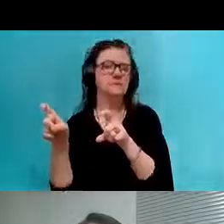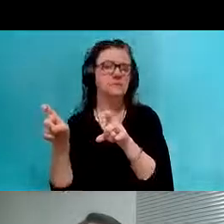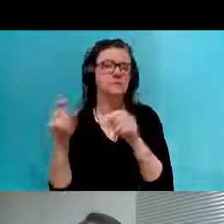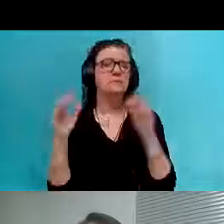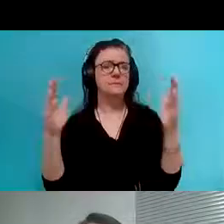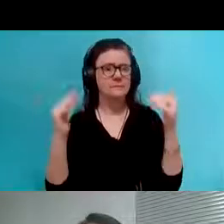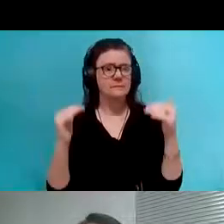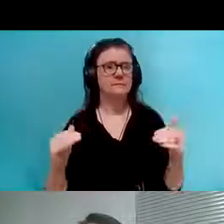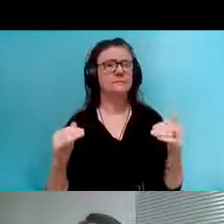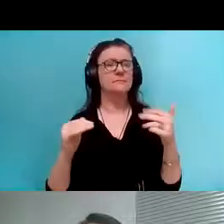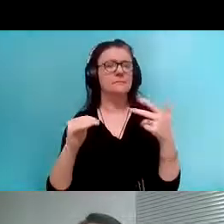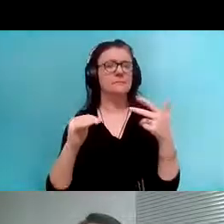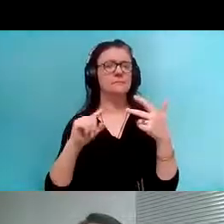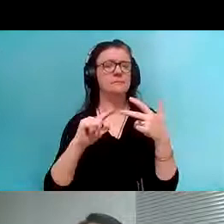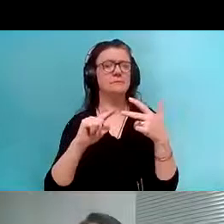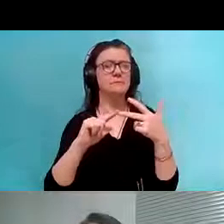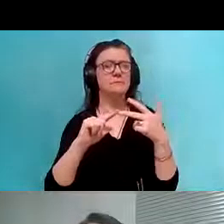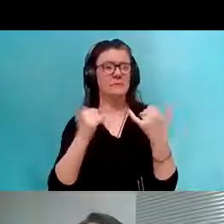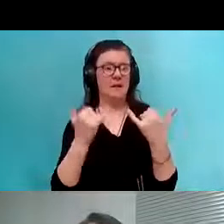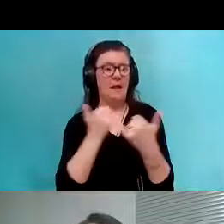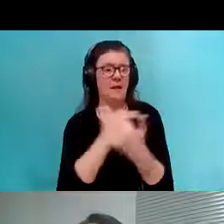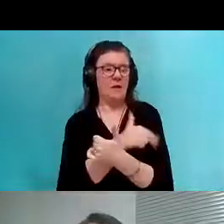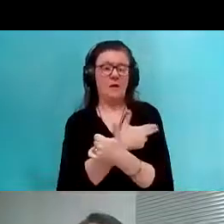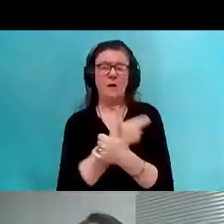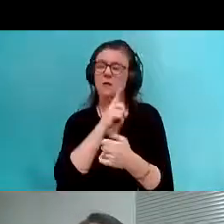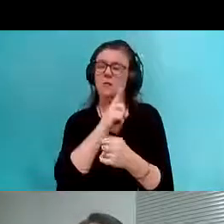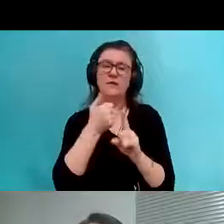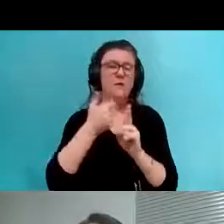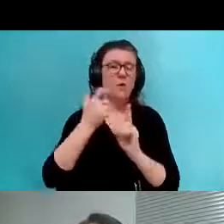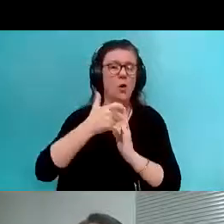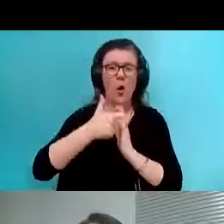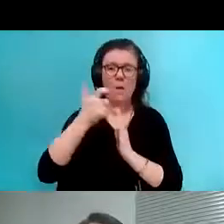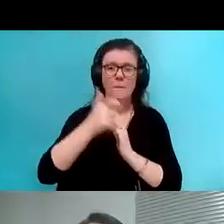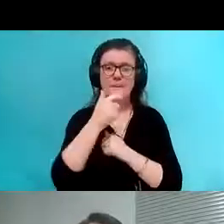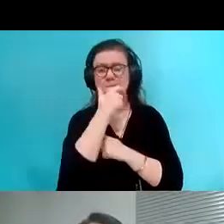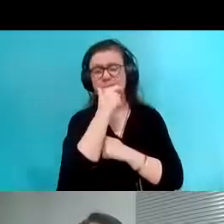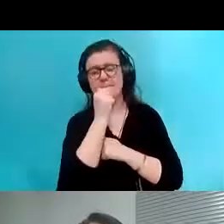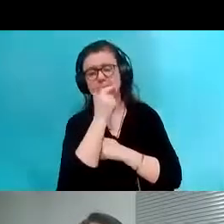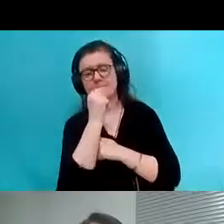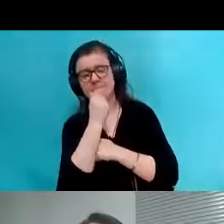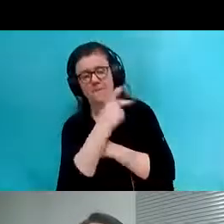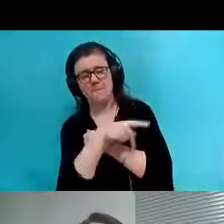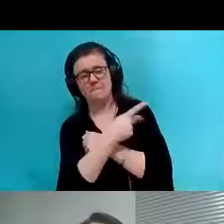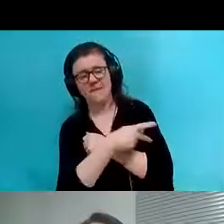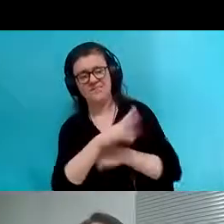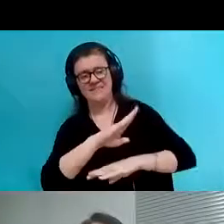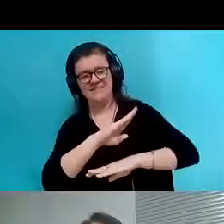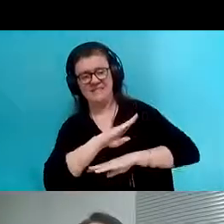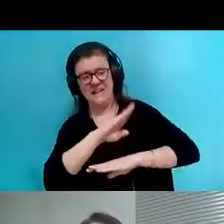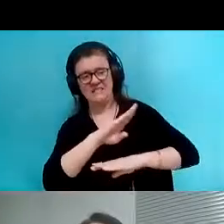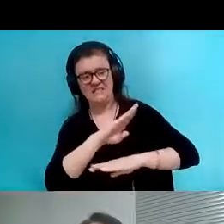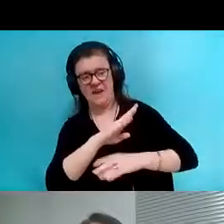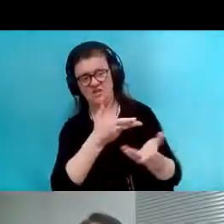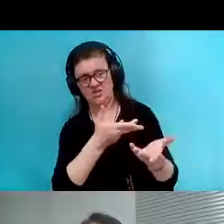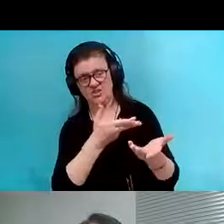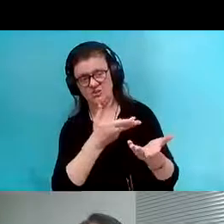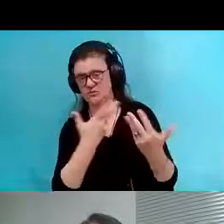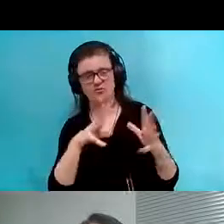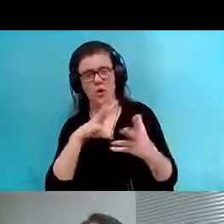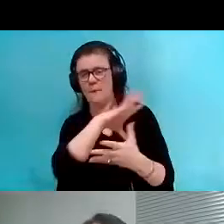year of the project, facilities are now systematically considering the patient satisfaction findings in the context